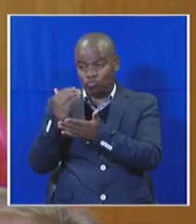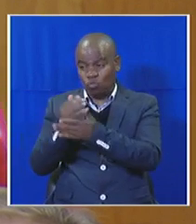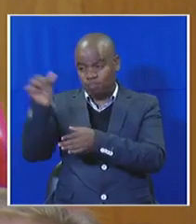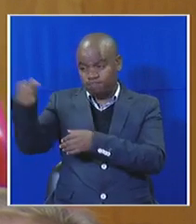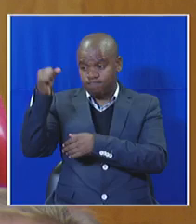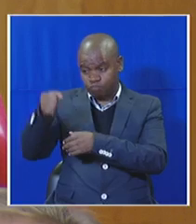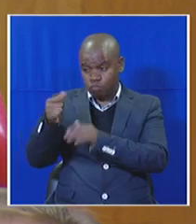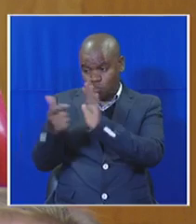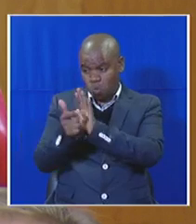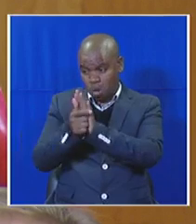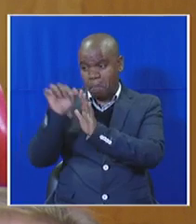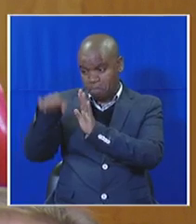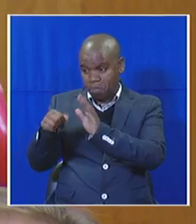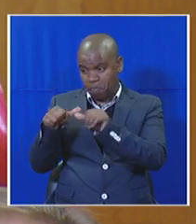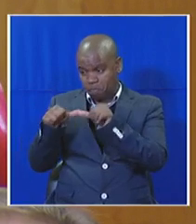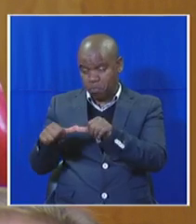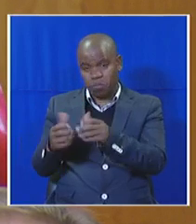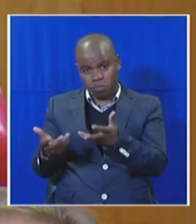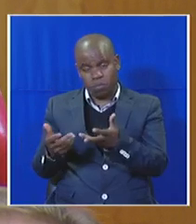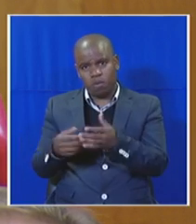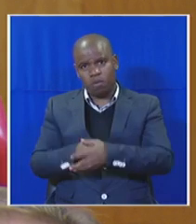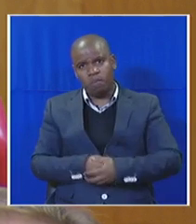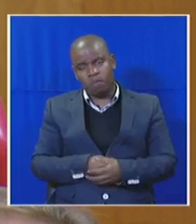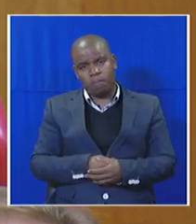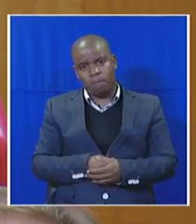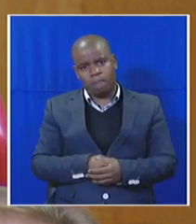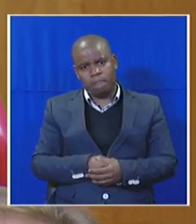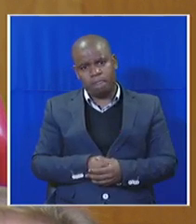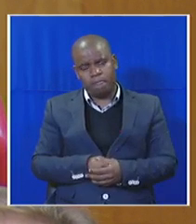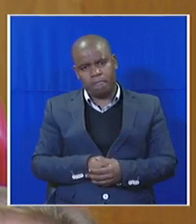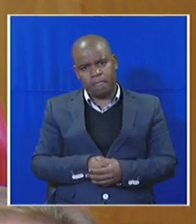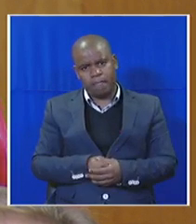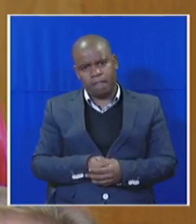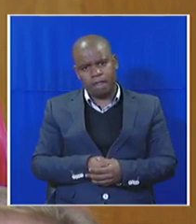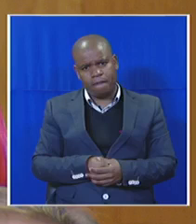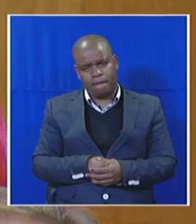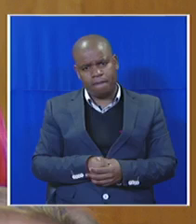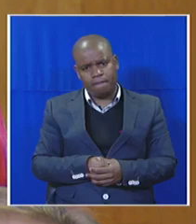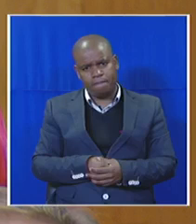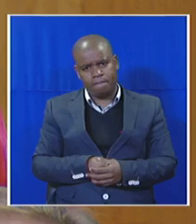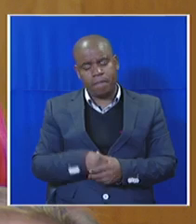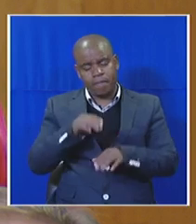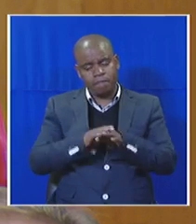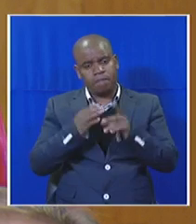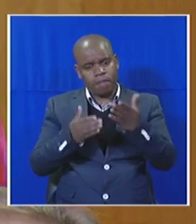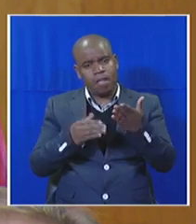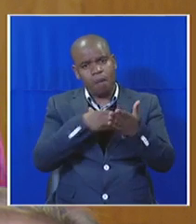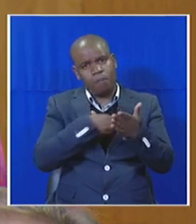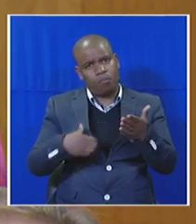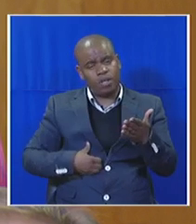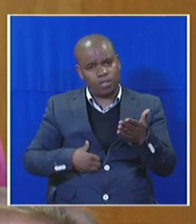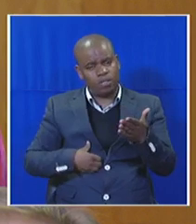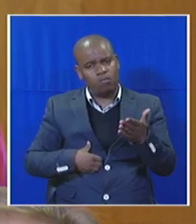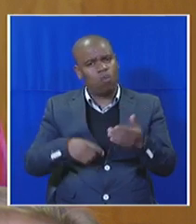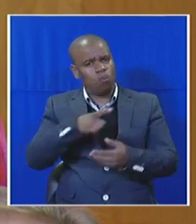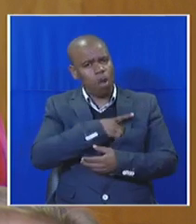passes legal muster before the deal is signed. The date for signing this deal keeps receding. Mr. President, why did you